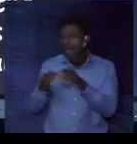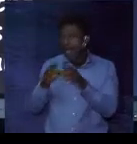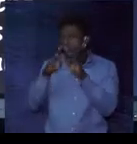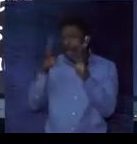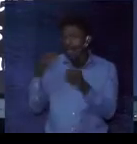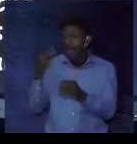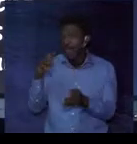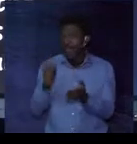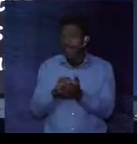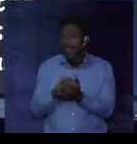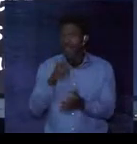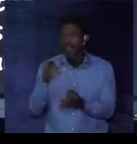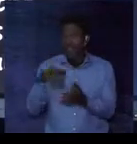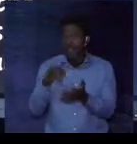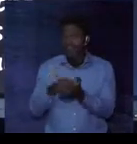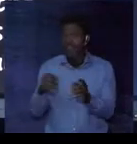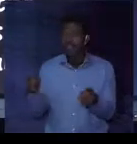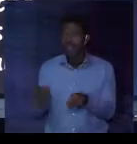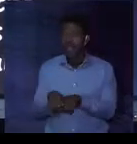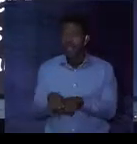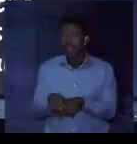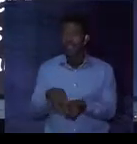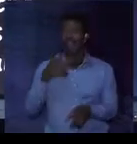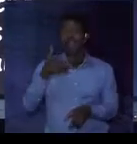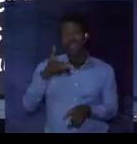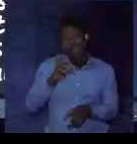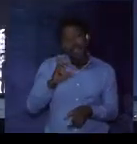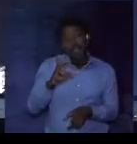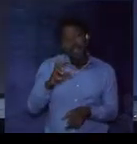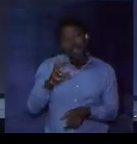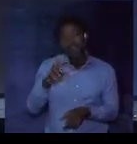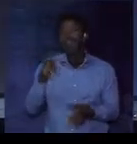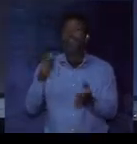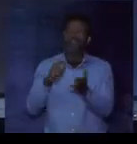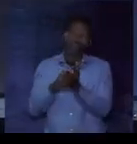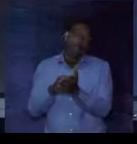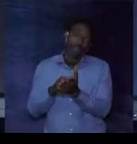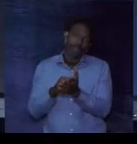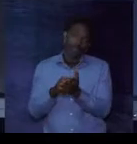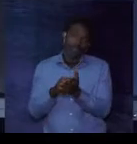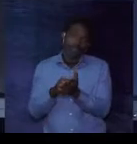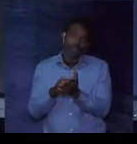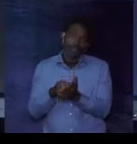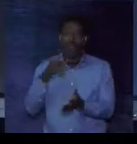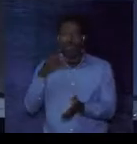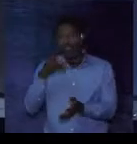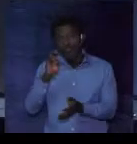It's 300 under the house of thousand. That's why you read it as